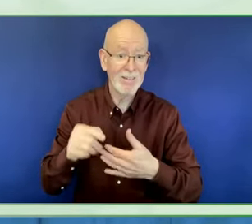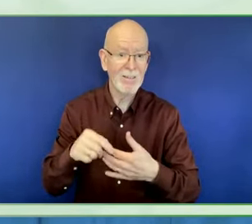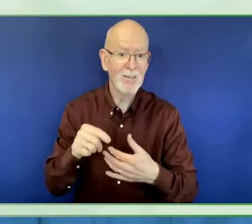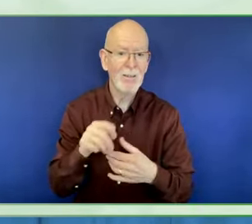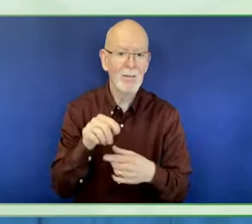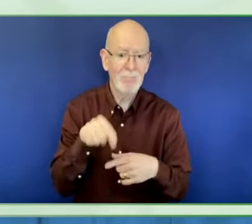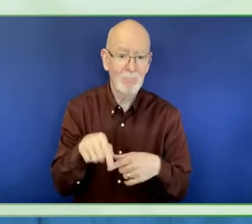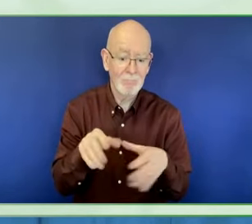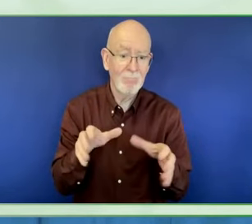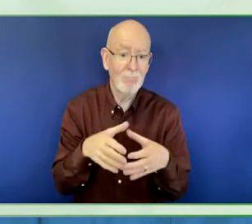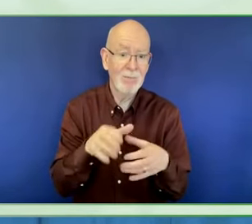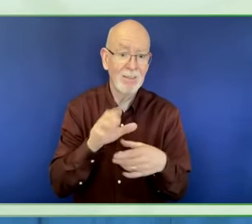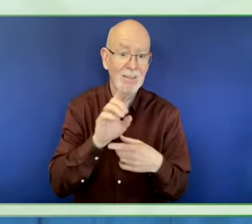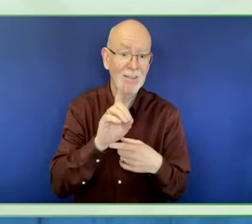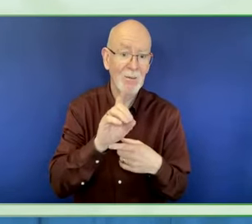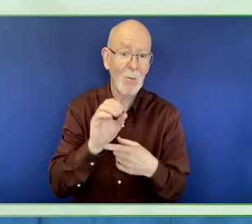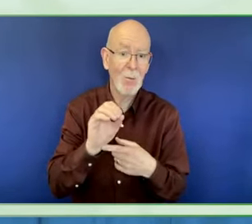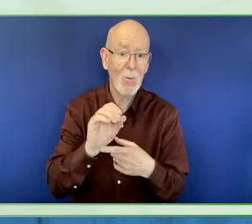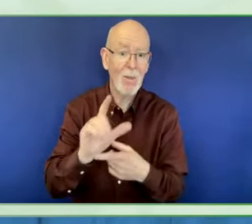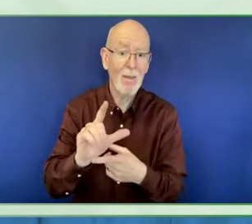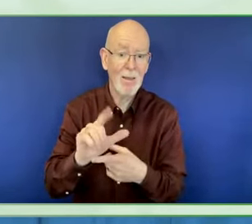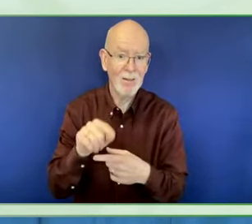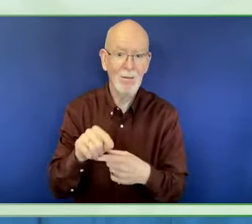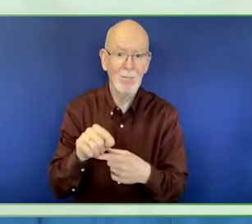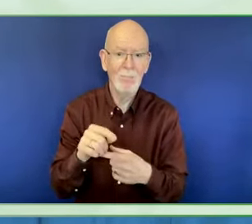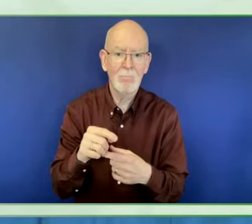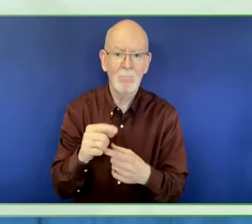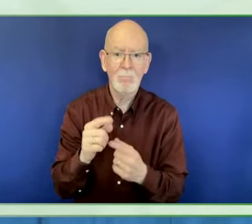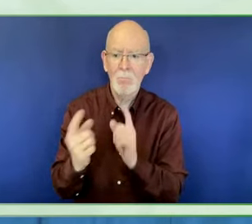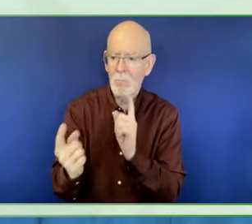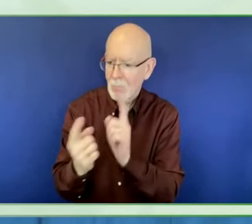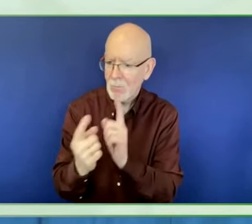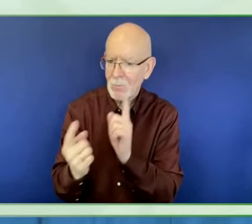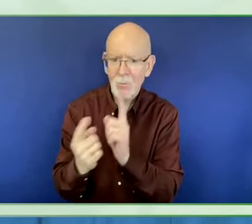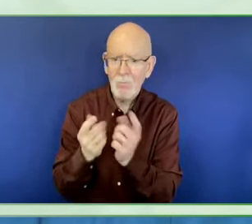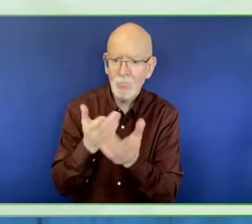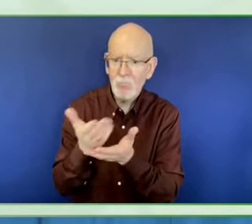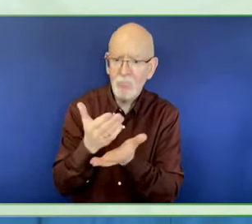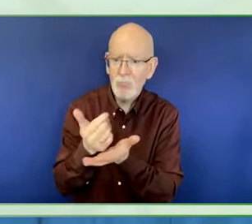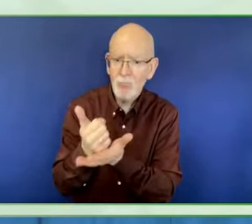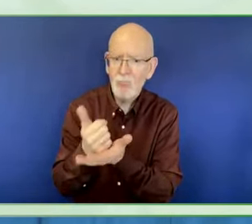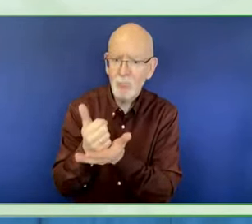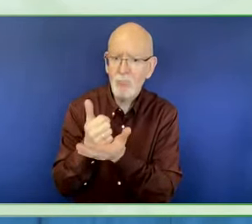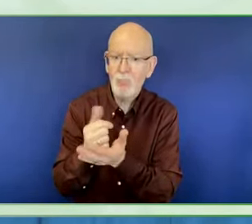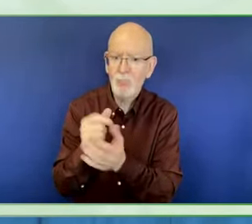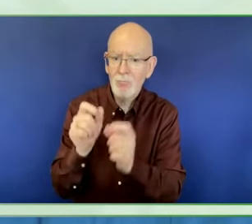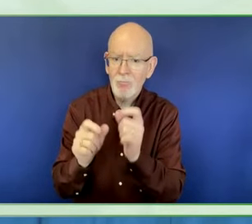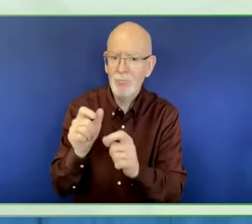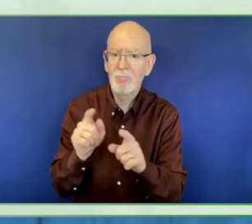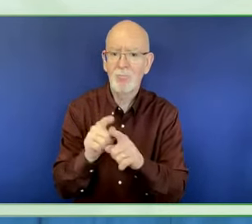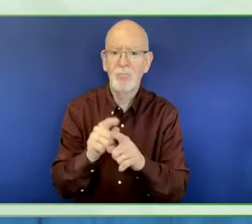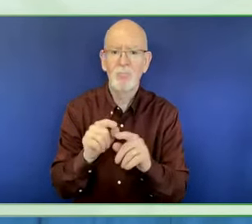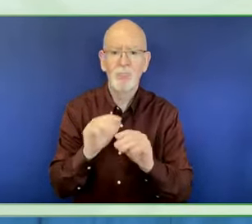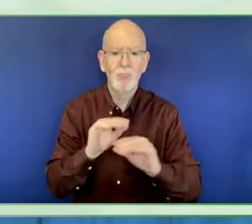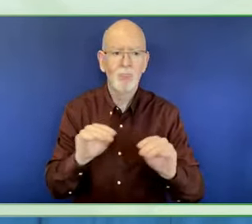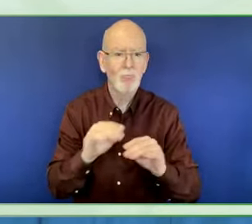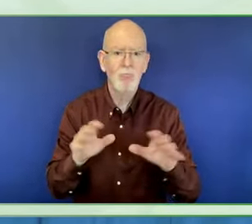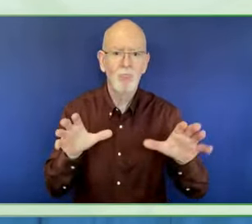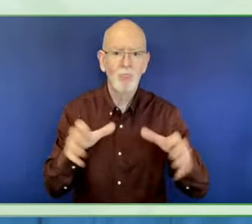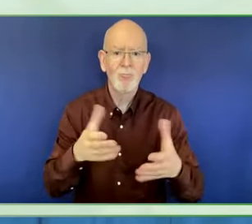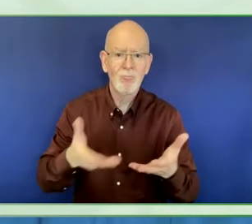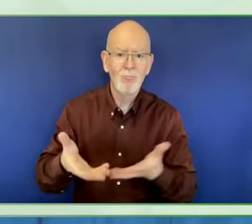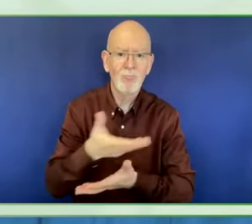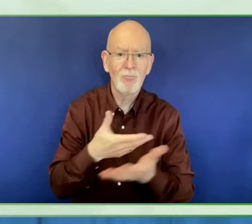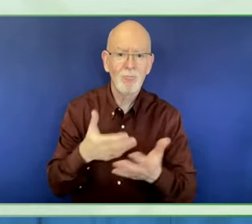access to one-on-one counseling, and they receive support that aim to provide them with healthier understandings of relationship and practical coping